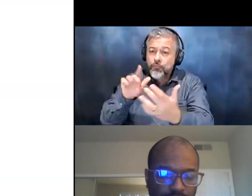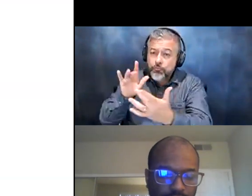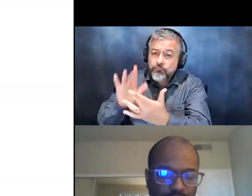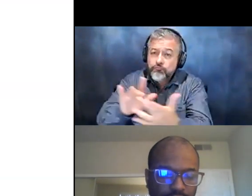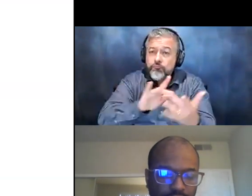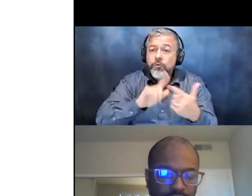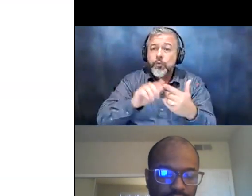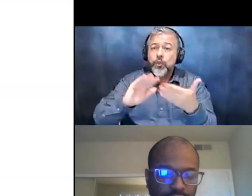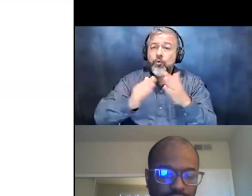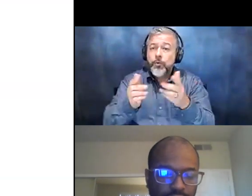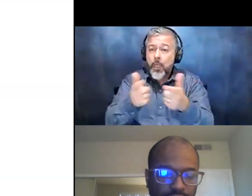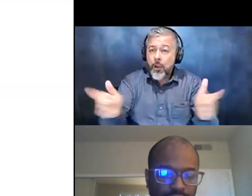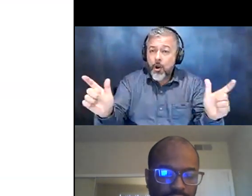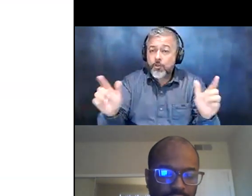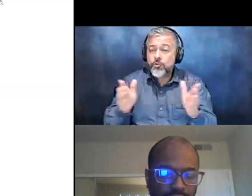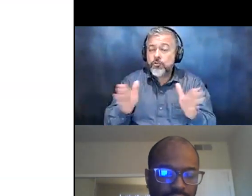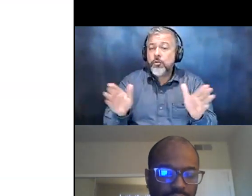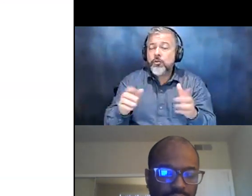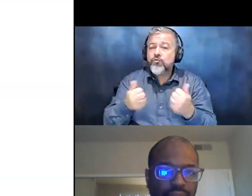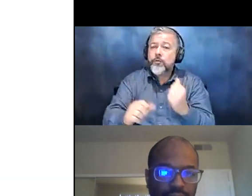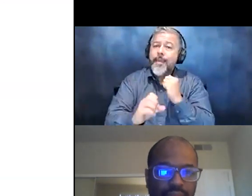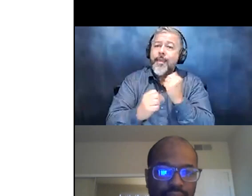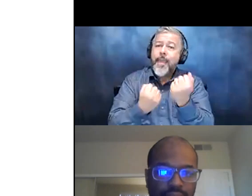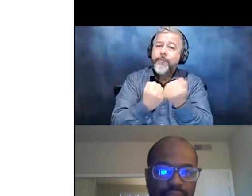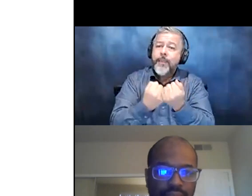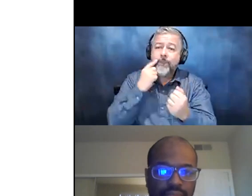to advocate for people with disabilities?